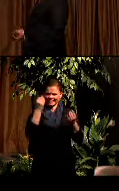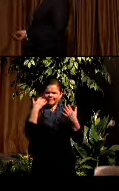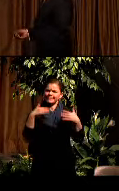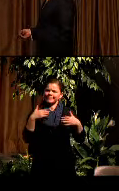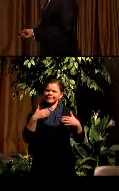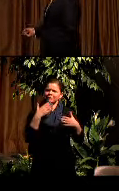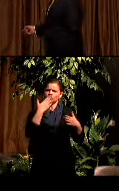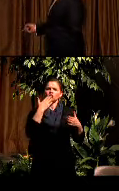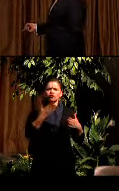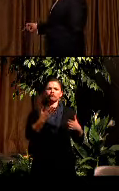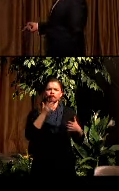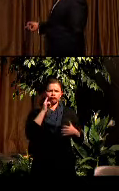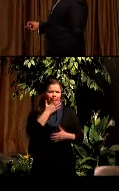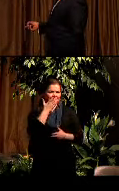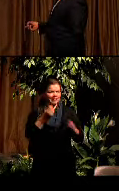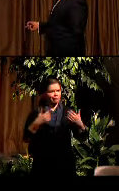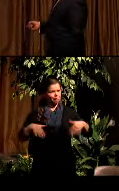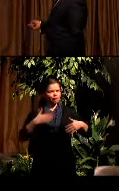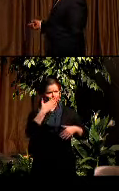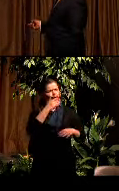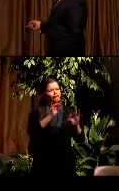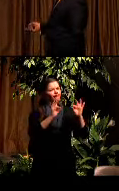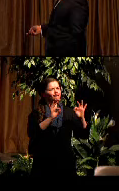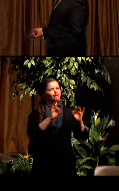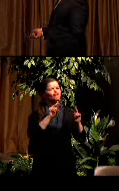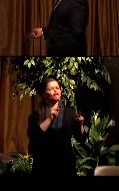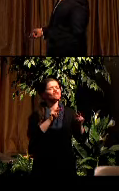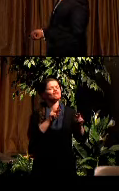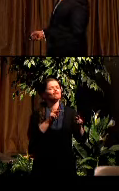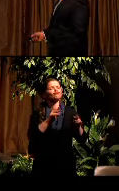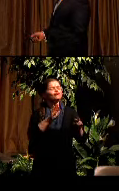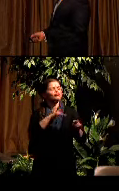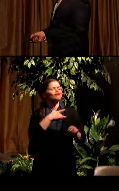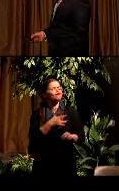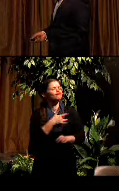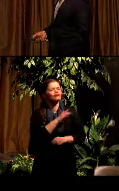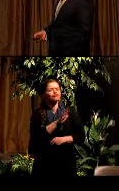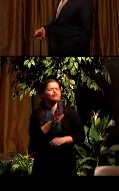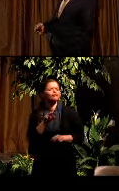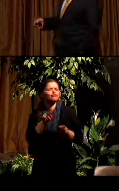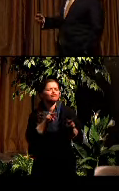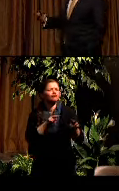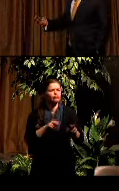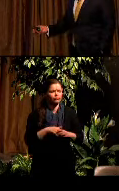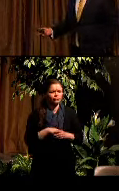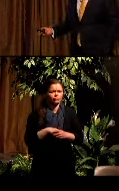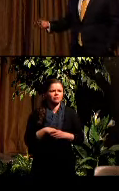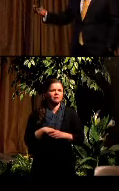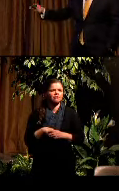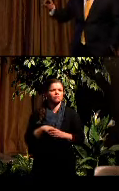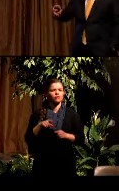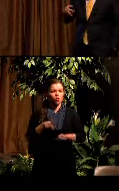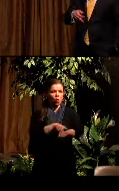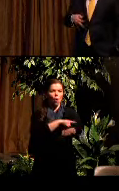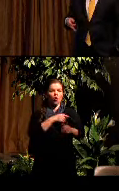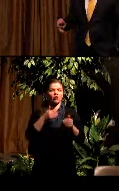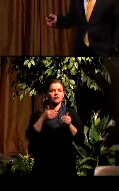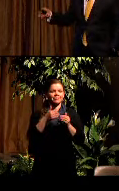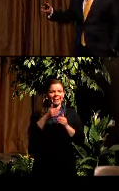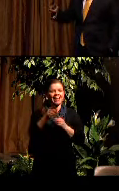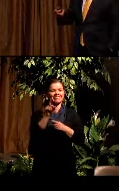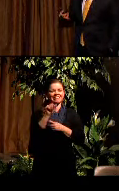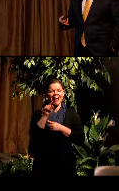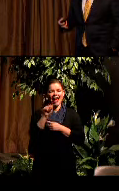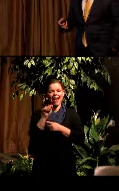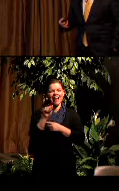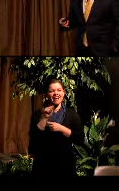with several habitats. And we used several long-term types of data. And then there are other groups that aren't necessarily found